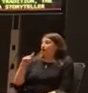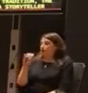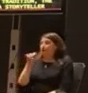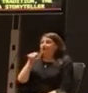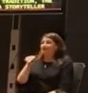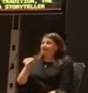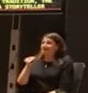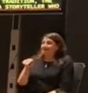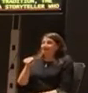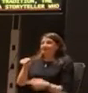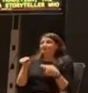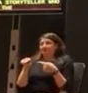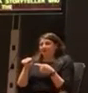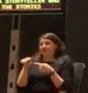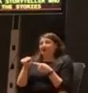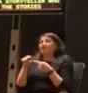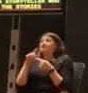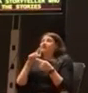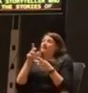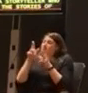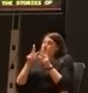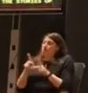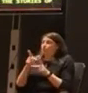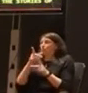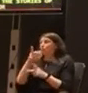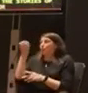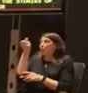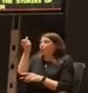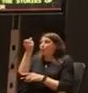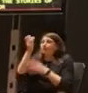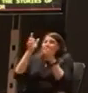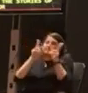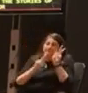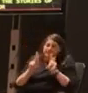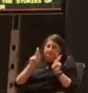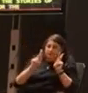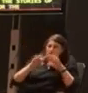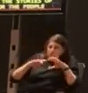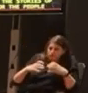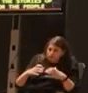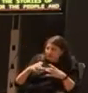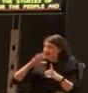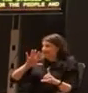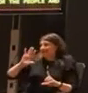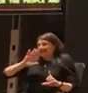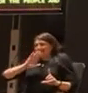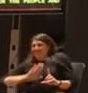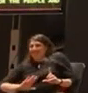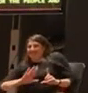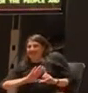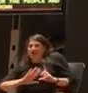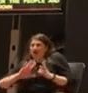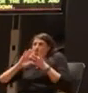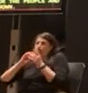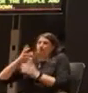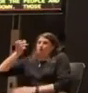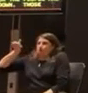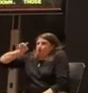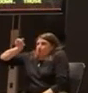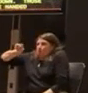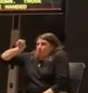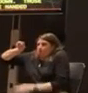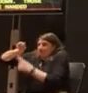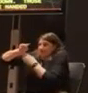of the tribe or the people. And it's handed down, those stories are handed down generation to generation